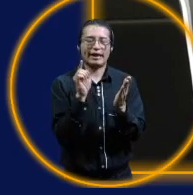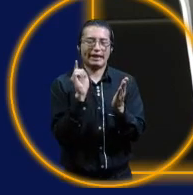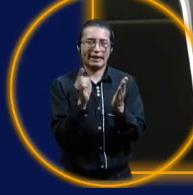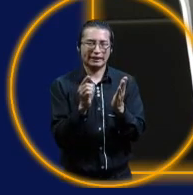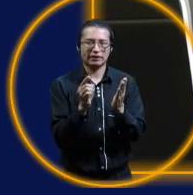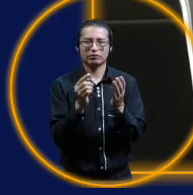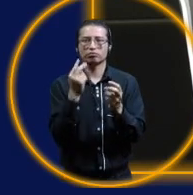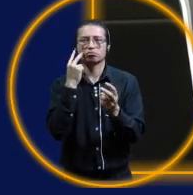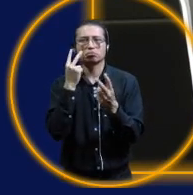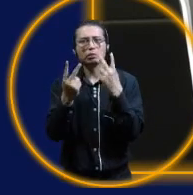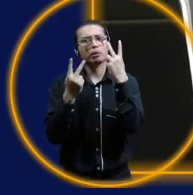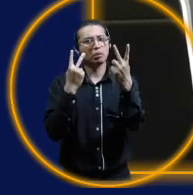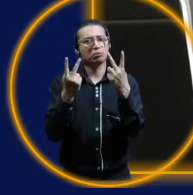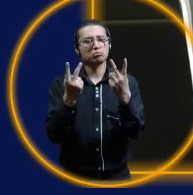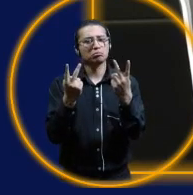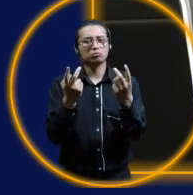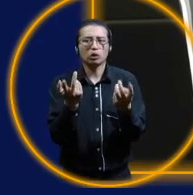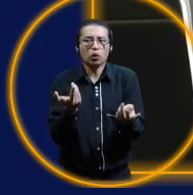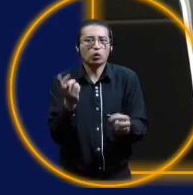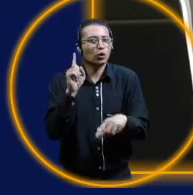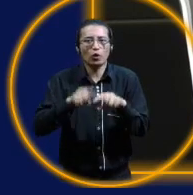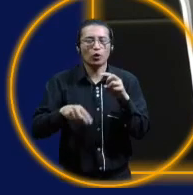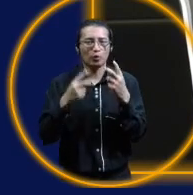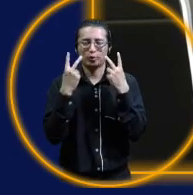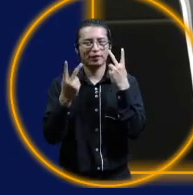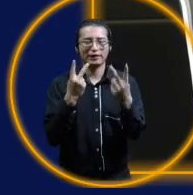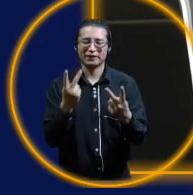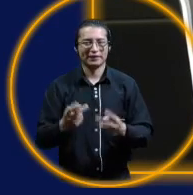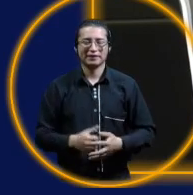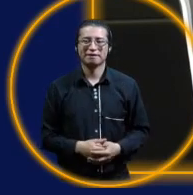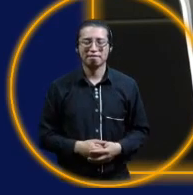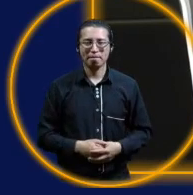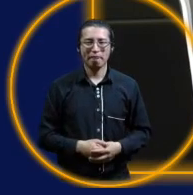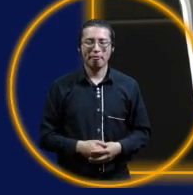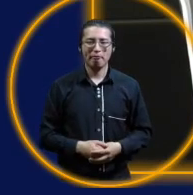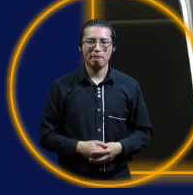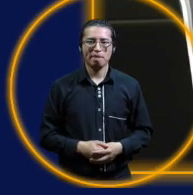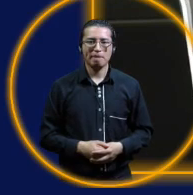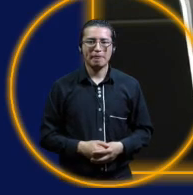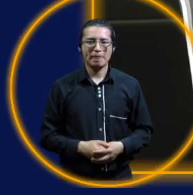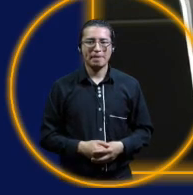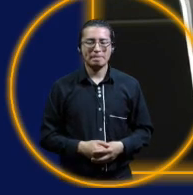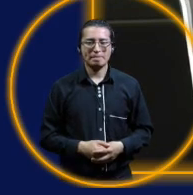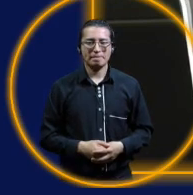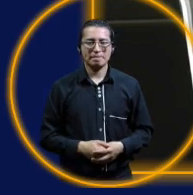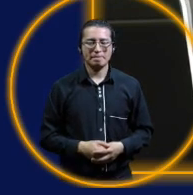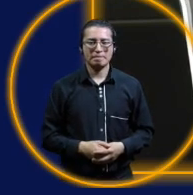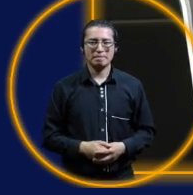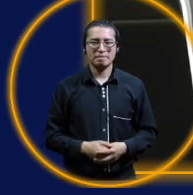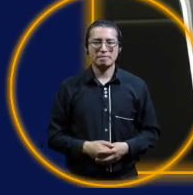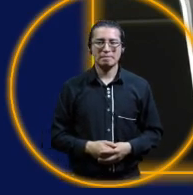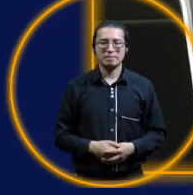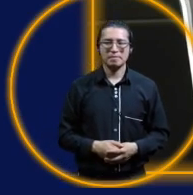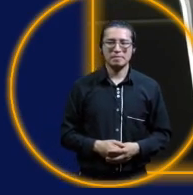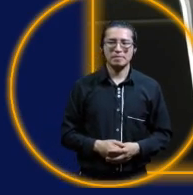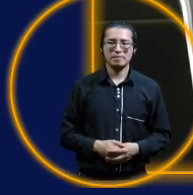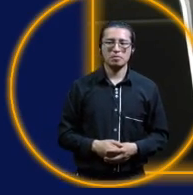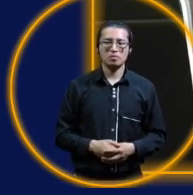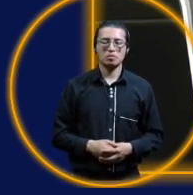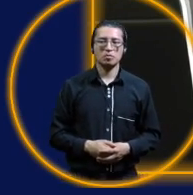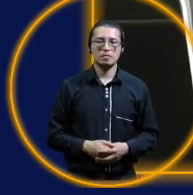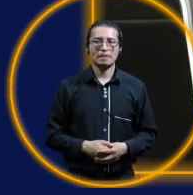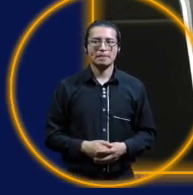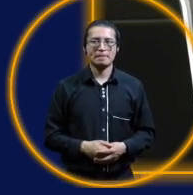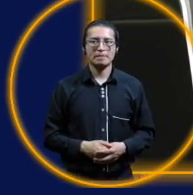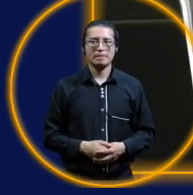Like, I like generating a cool image of a sky in the style of whatever, but like, and